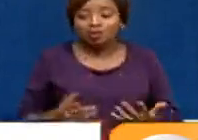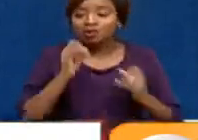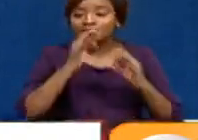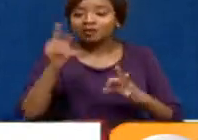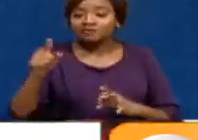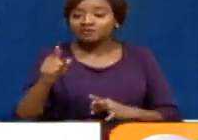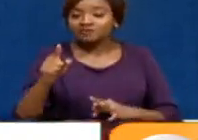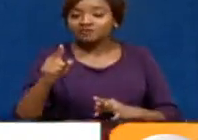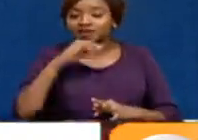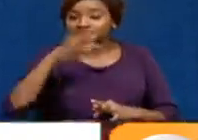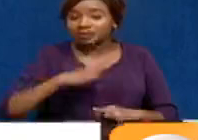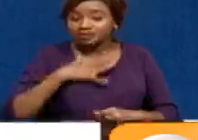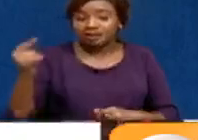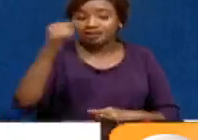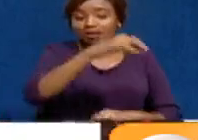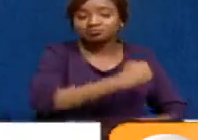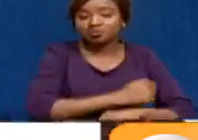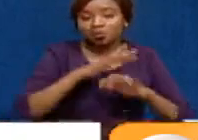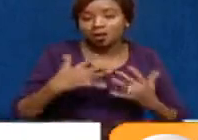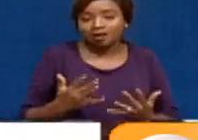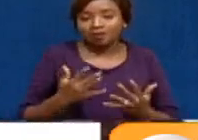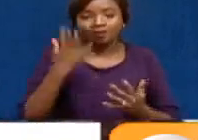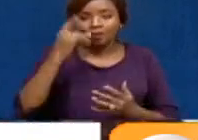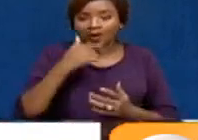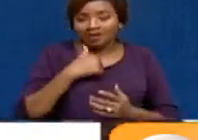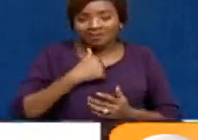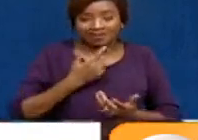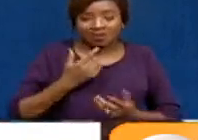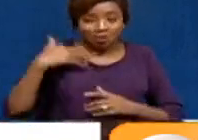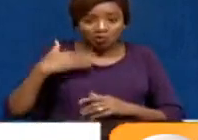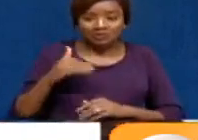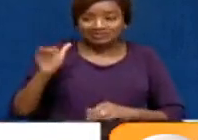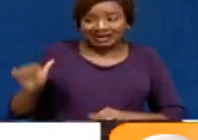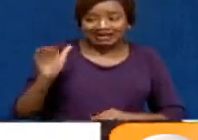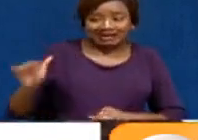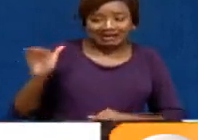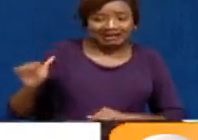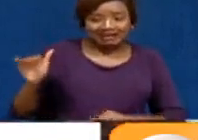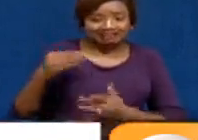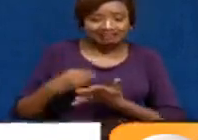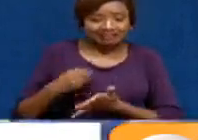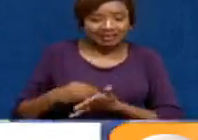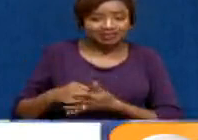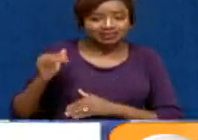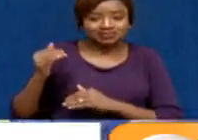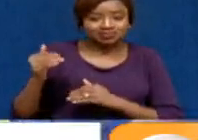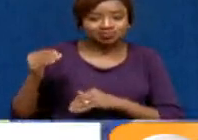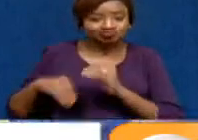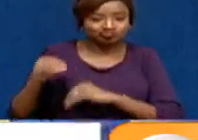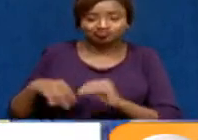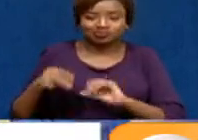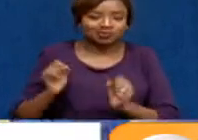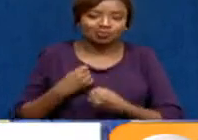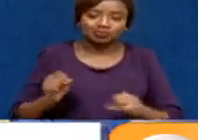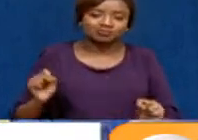mtoto atakuja shule vipi? Kwa sababu siwezi kutegemea, siwezi kuchangiwa kila time. Maranda High